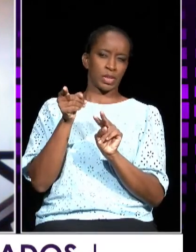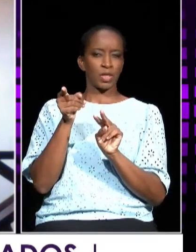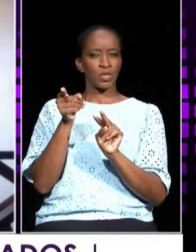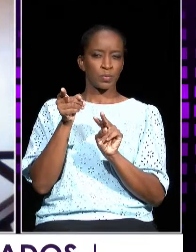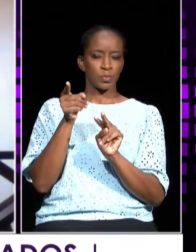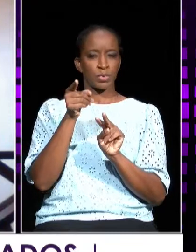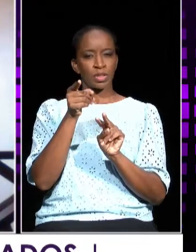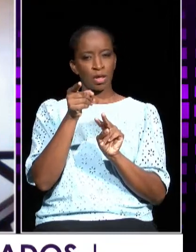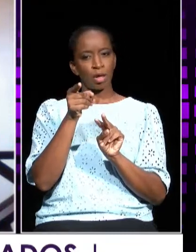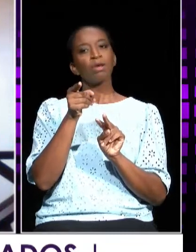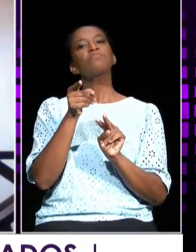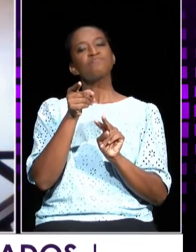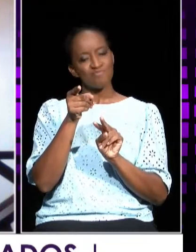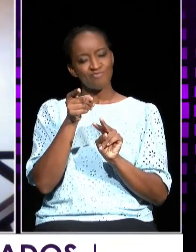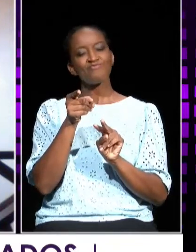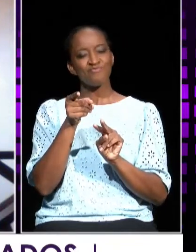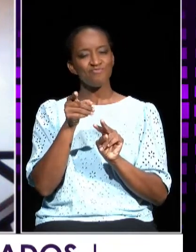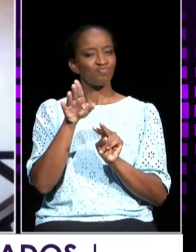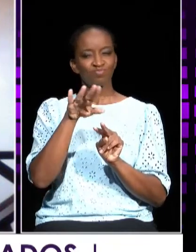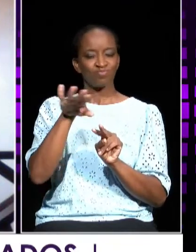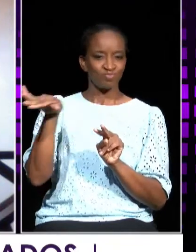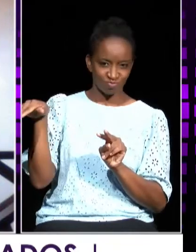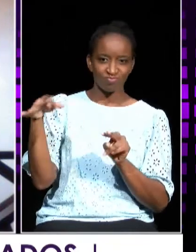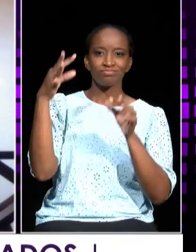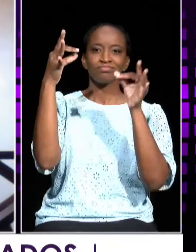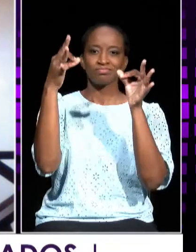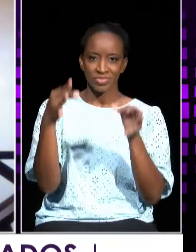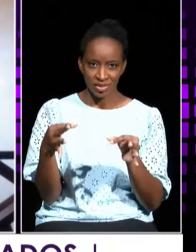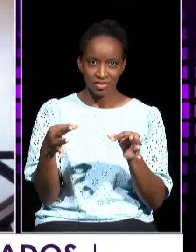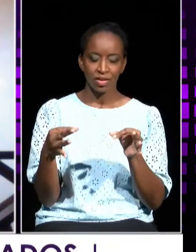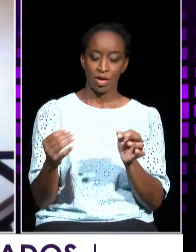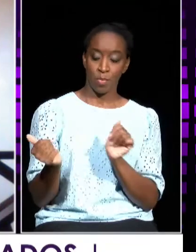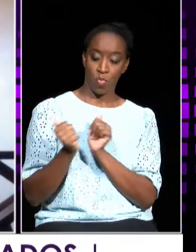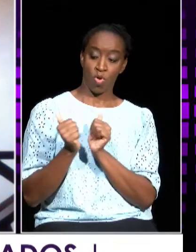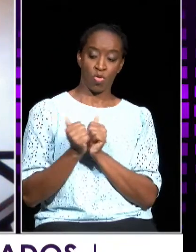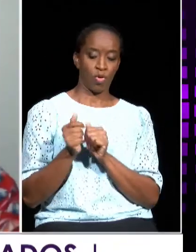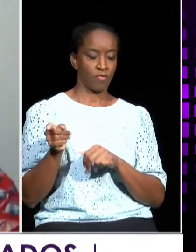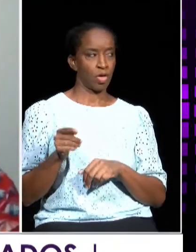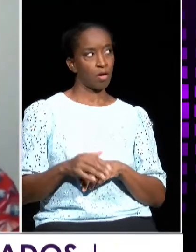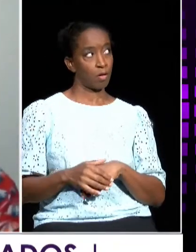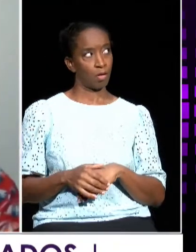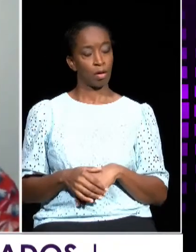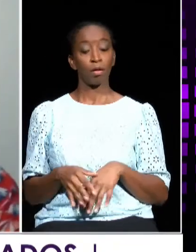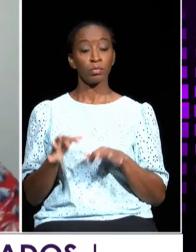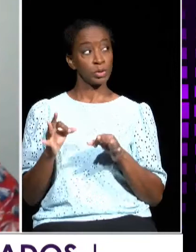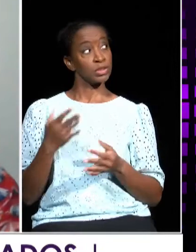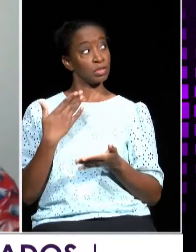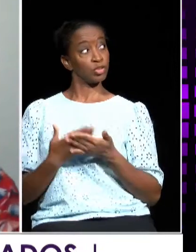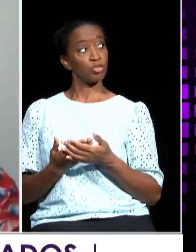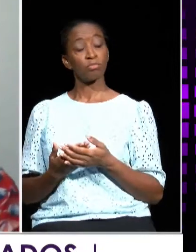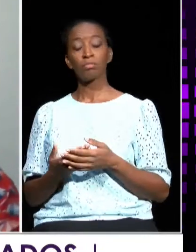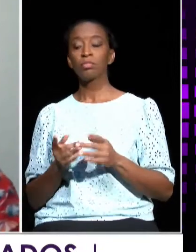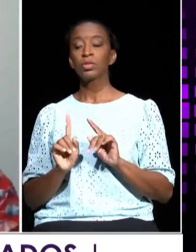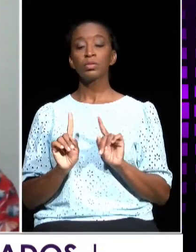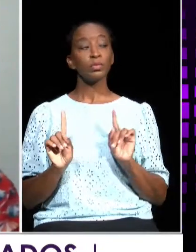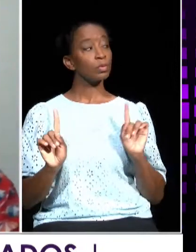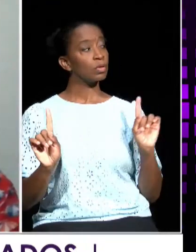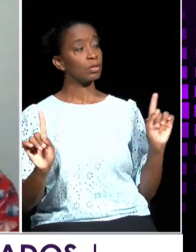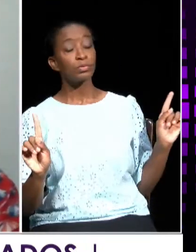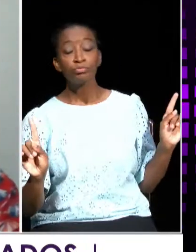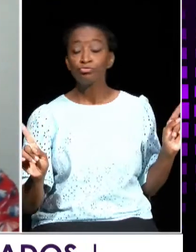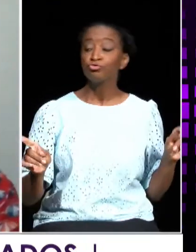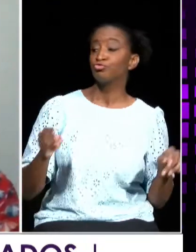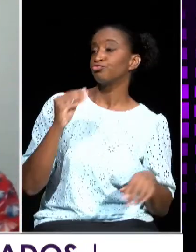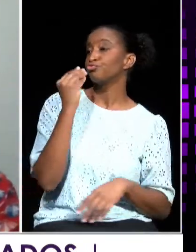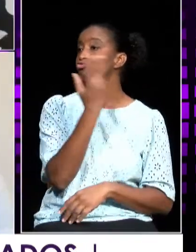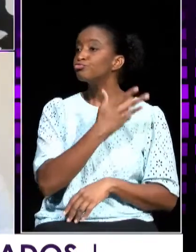of the parent, but in the absence of the parent as well. Thank you, Shawn. And I want to come to you, Shernell. I